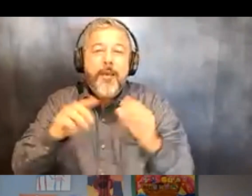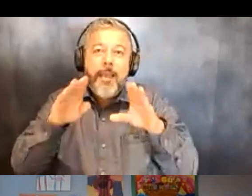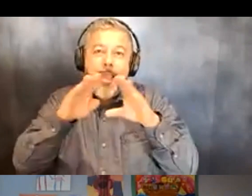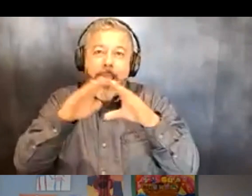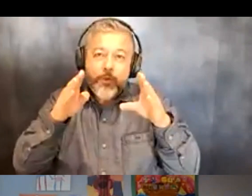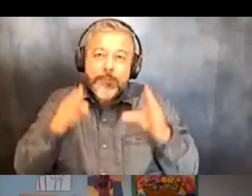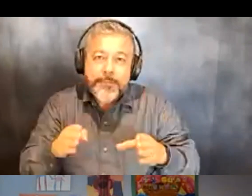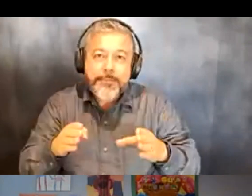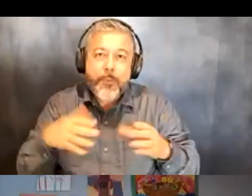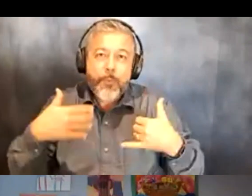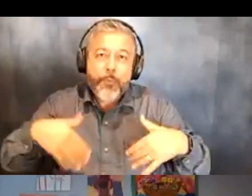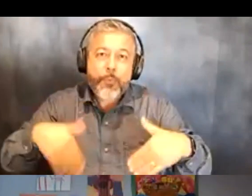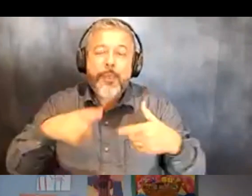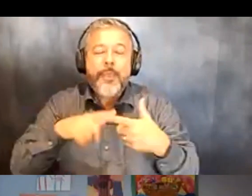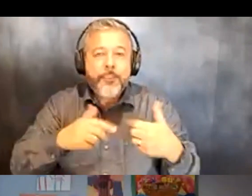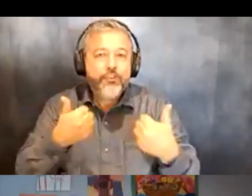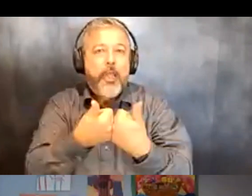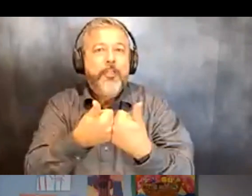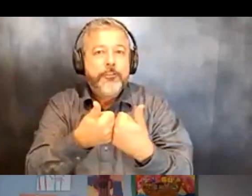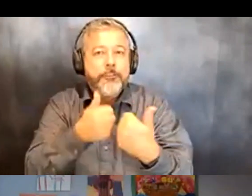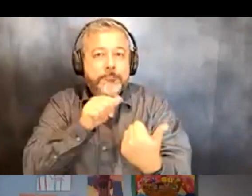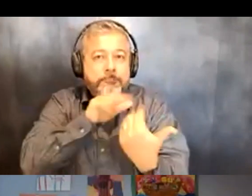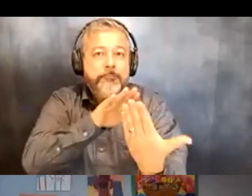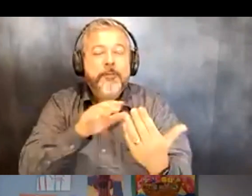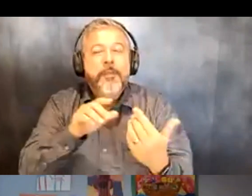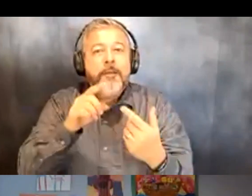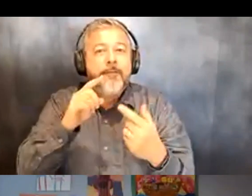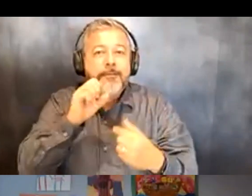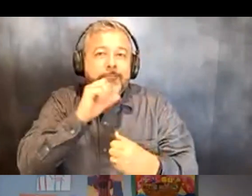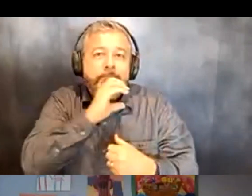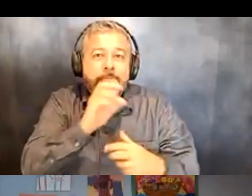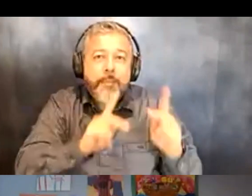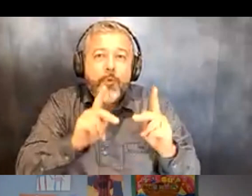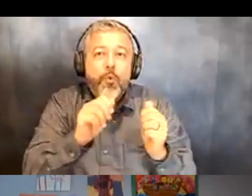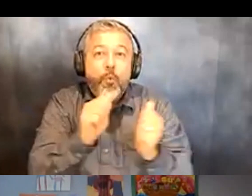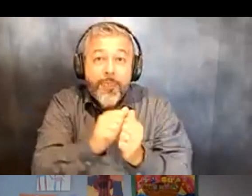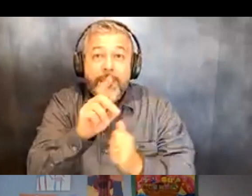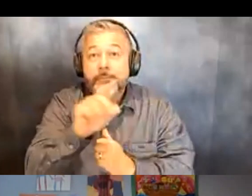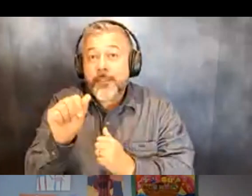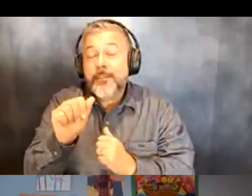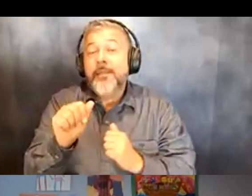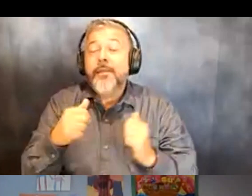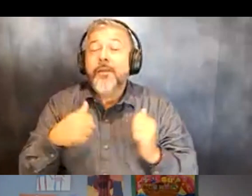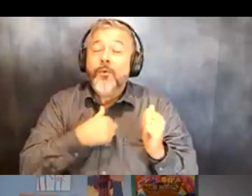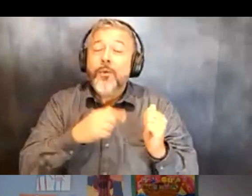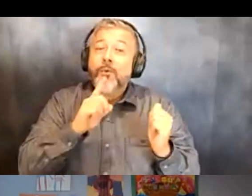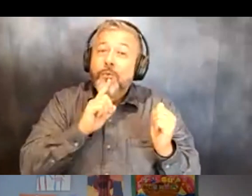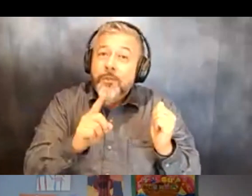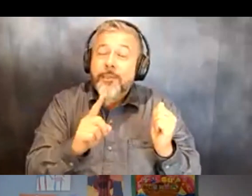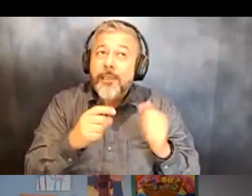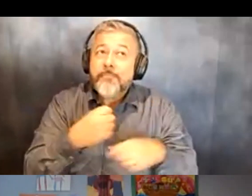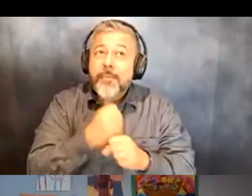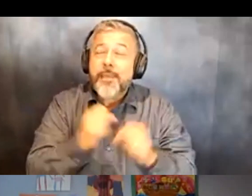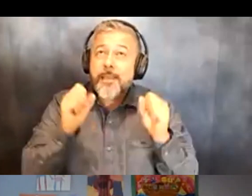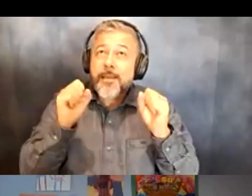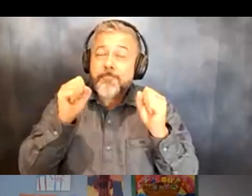challenges that face seniors and people with disabilities that we really have made an amazing amount